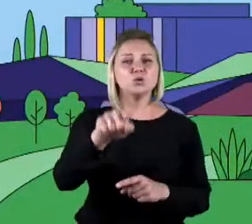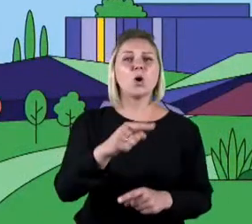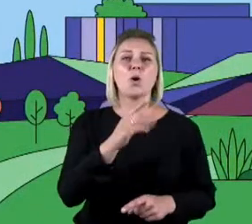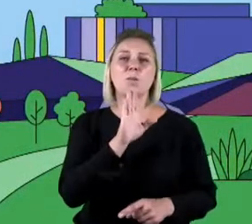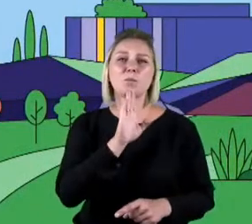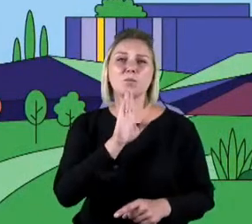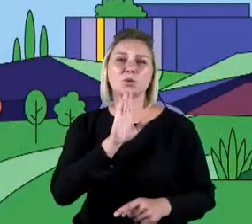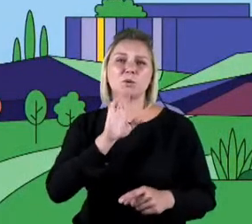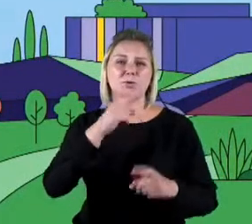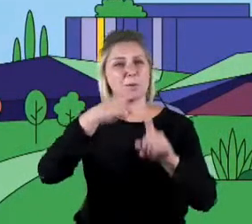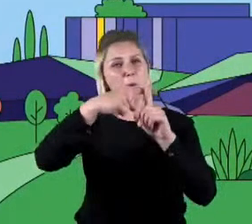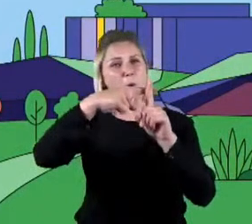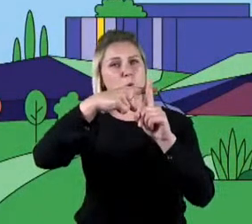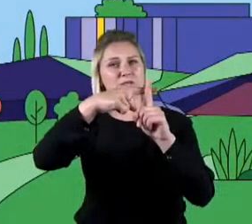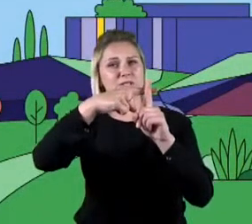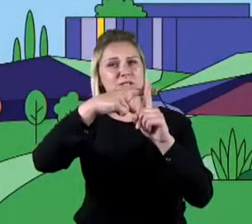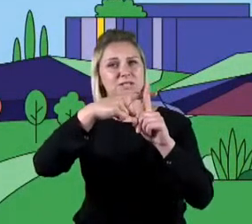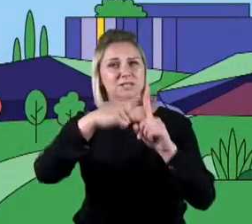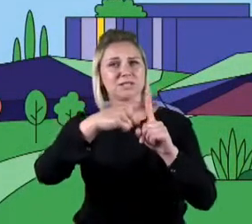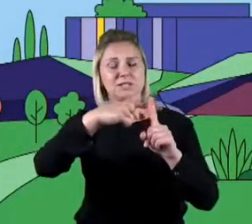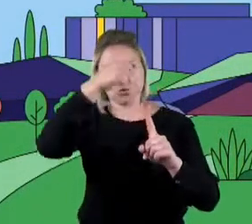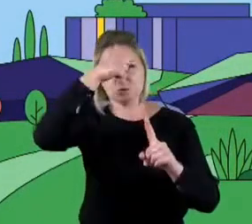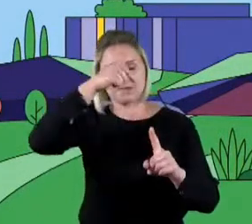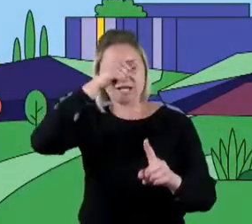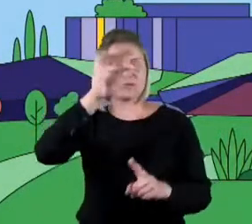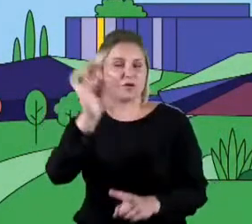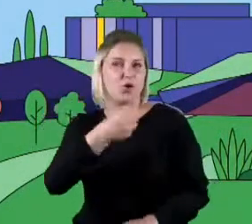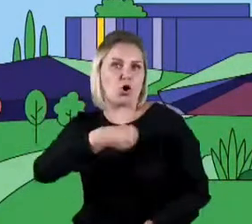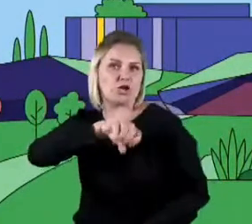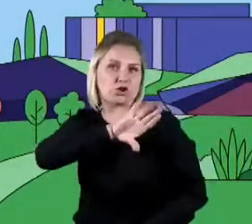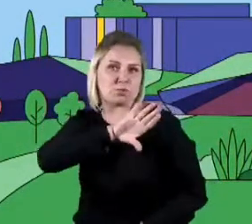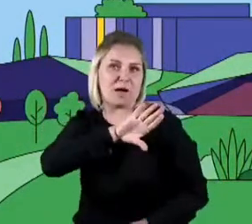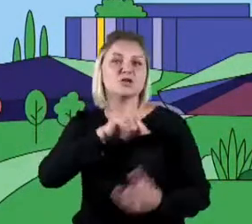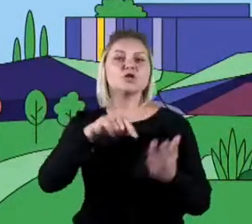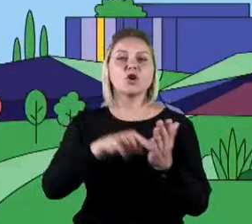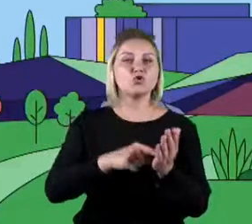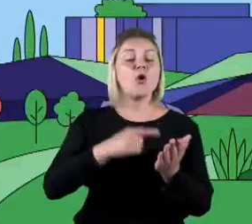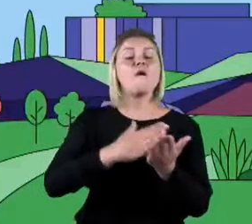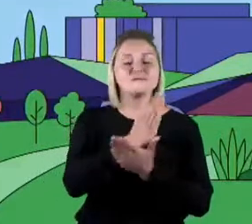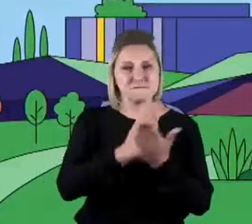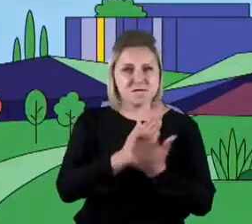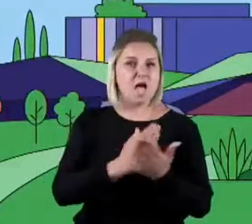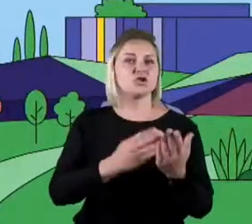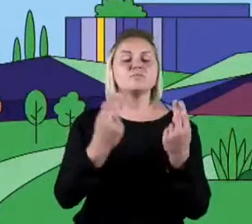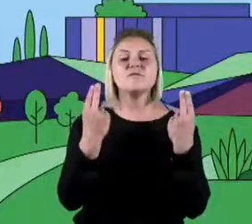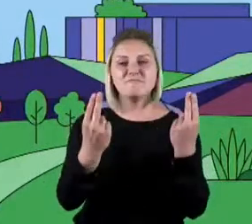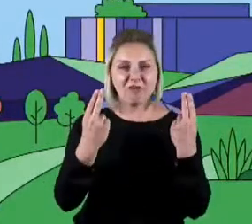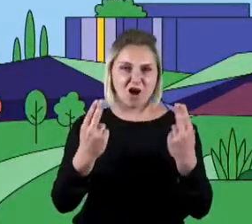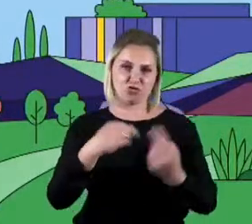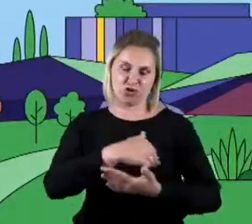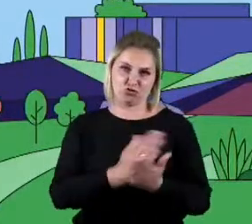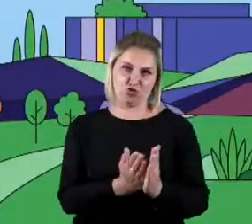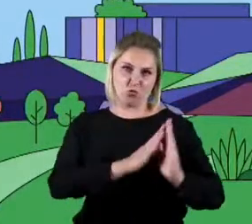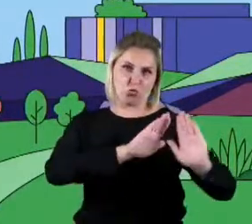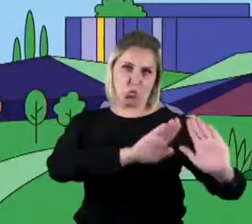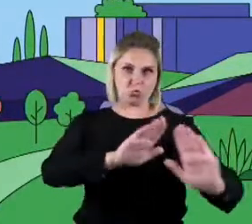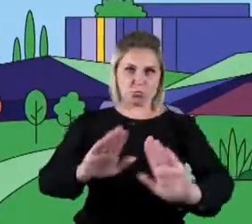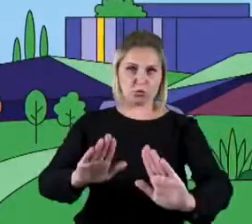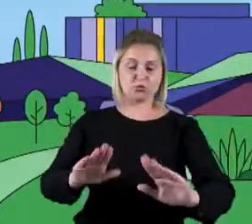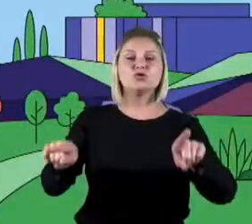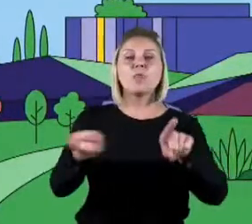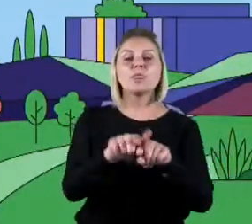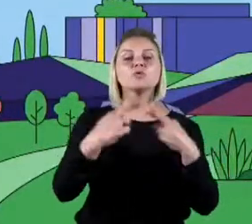Más in Spanish is the plus that we see on the man's hand. This is a very important part